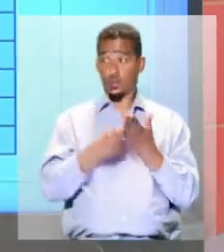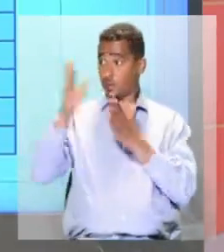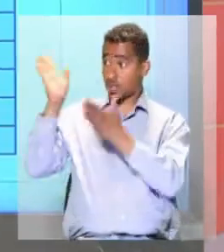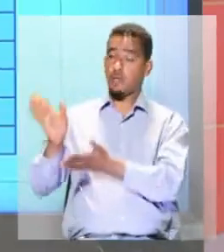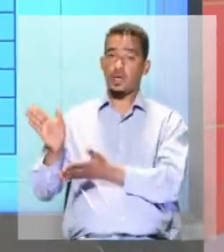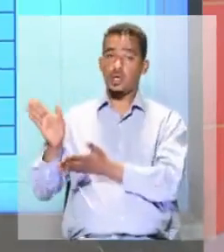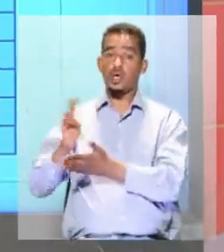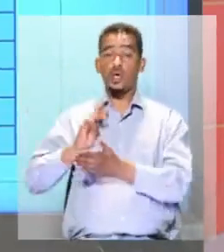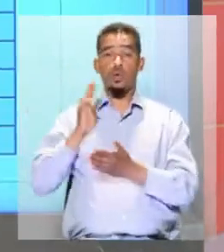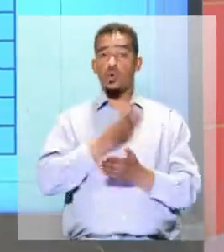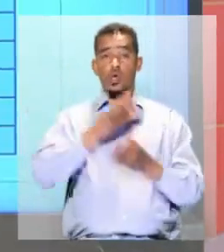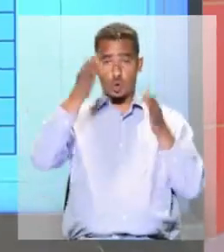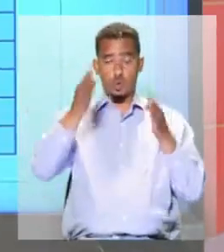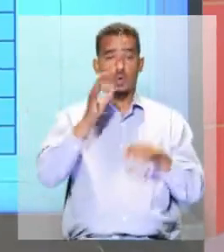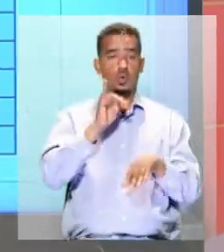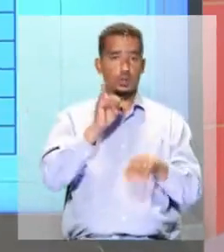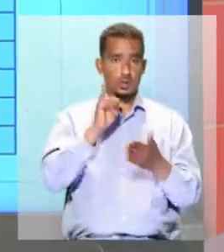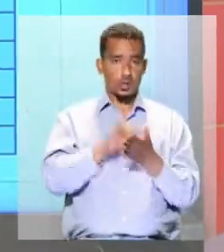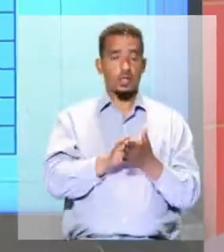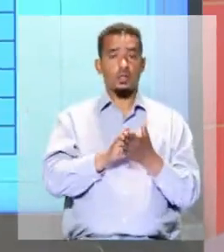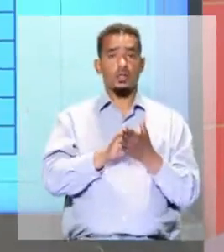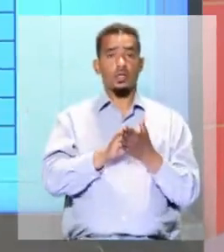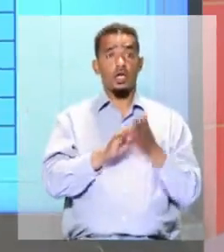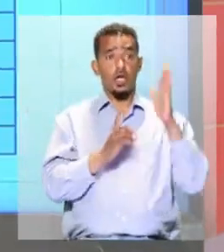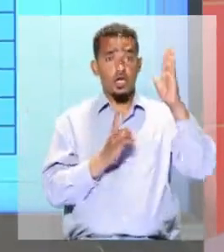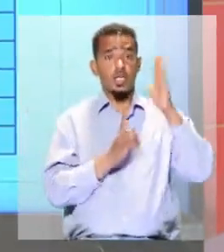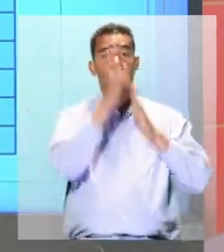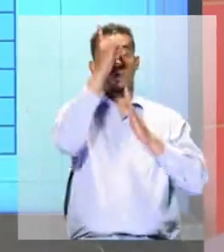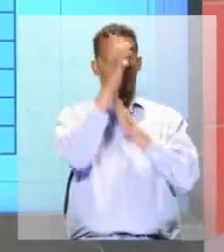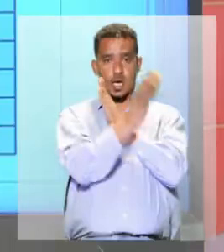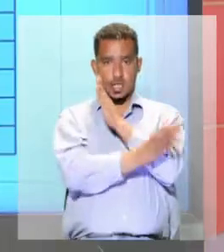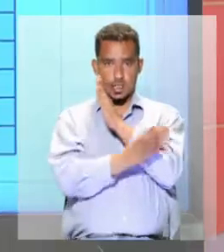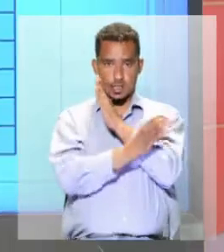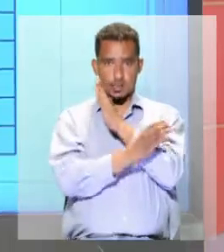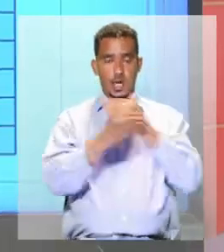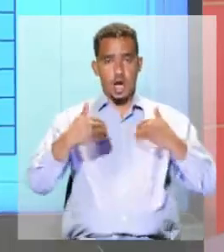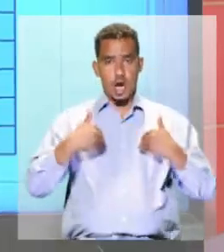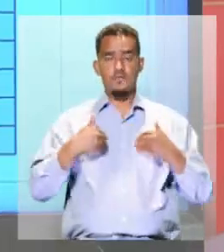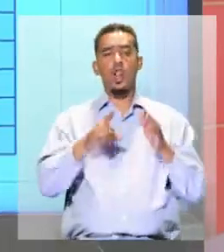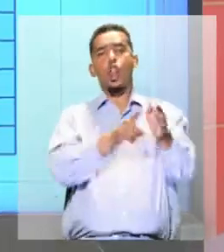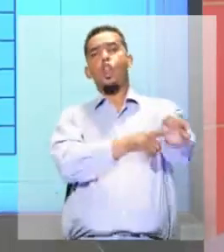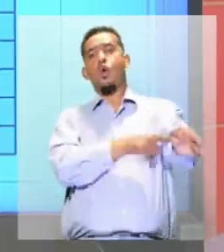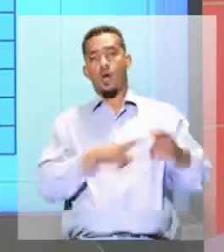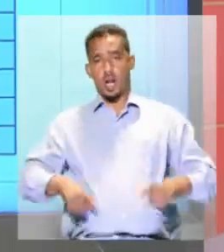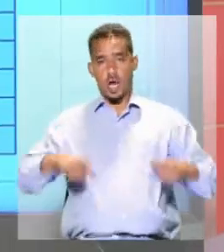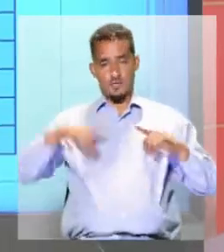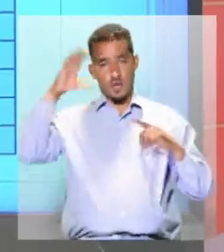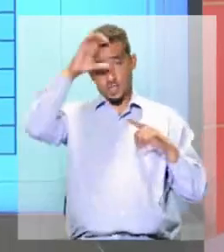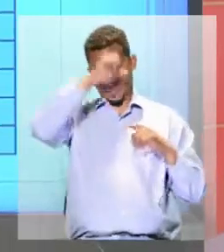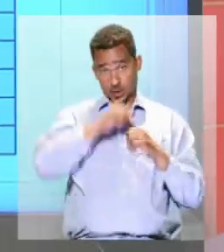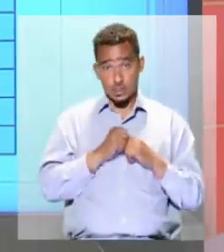we conclude that well-developed countries have long life